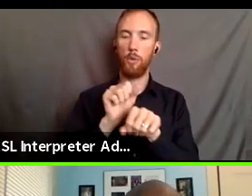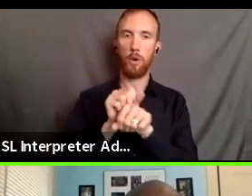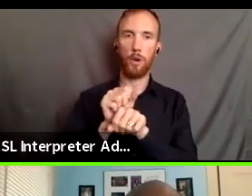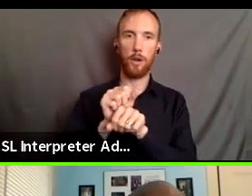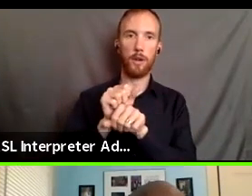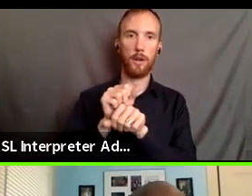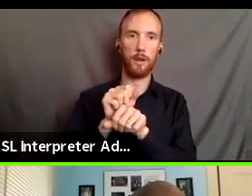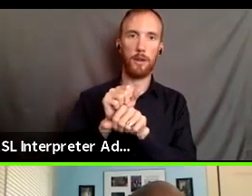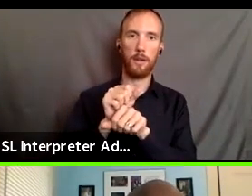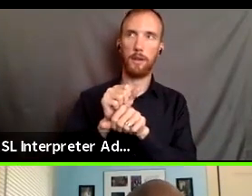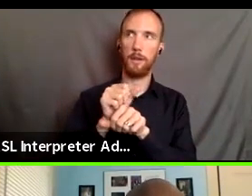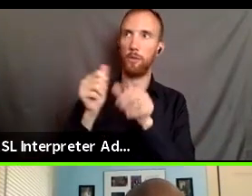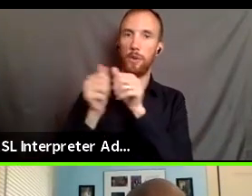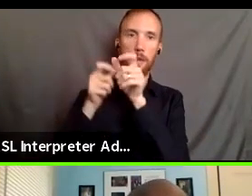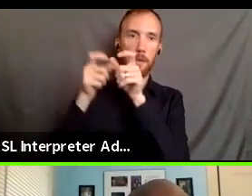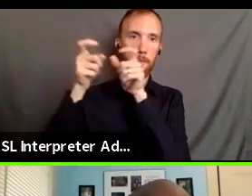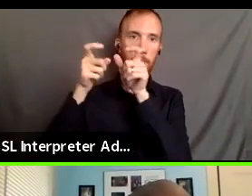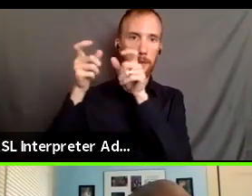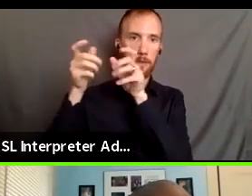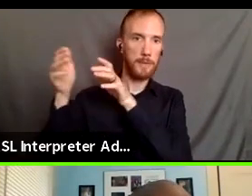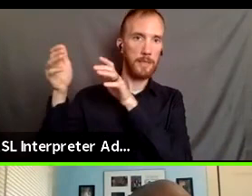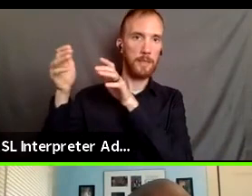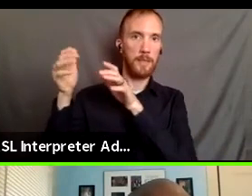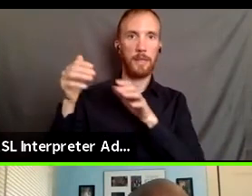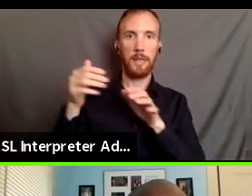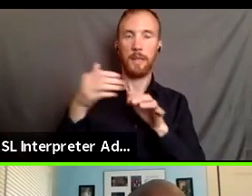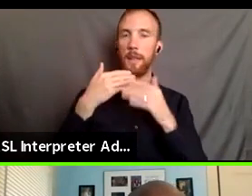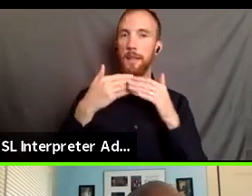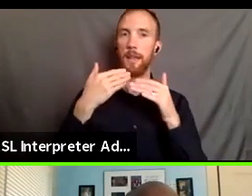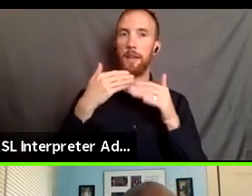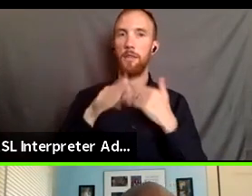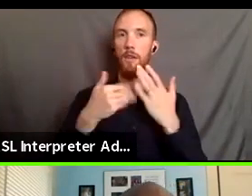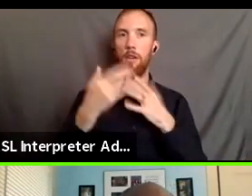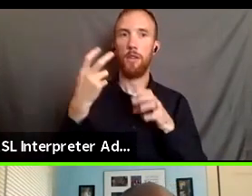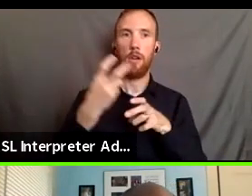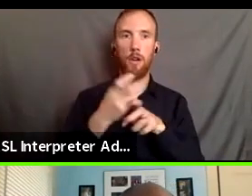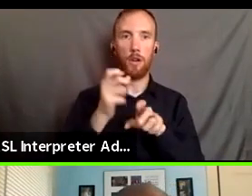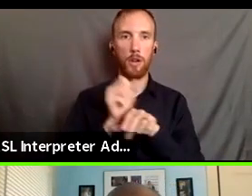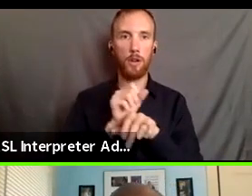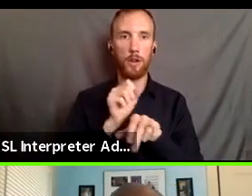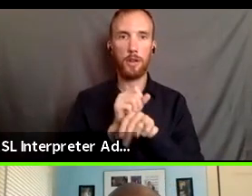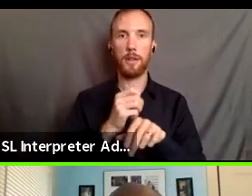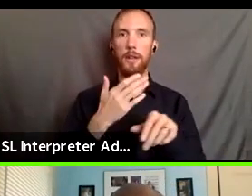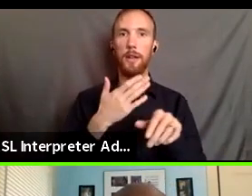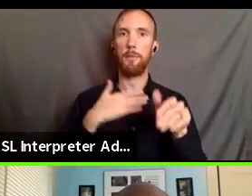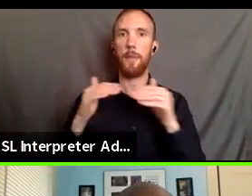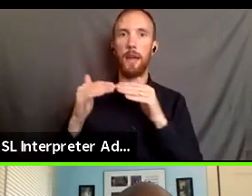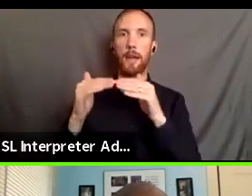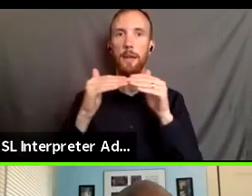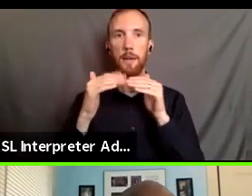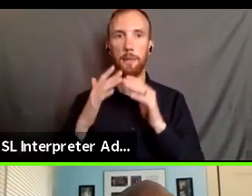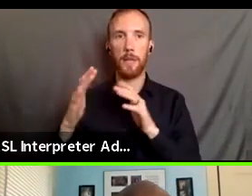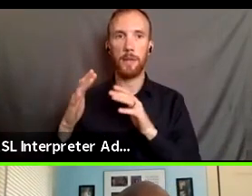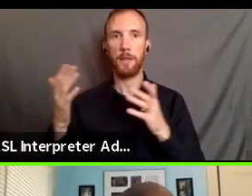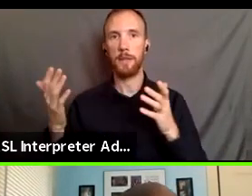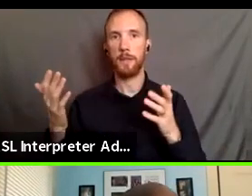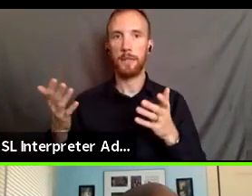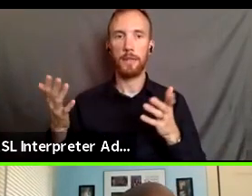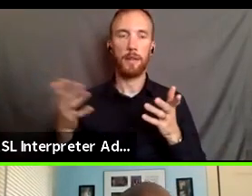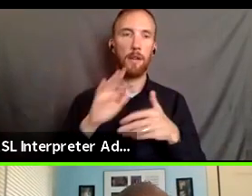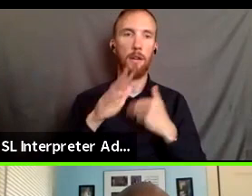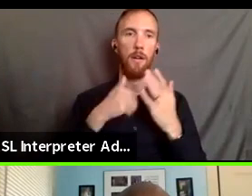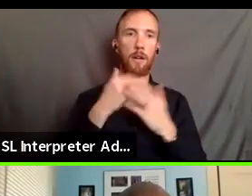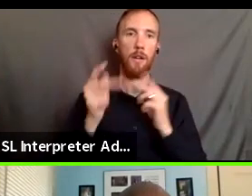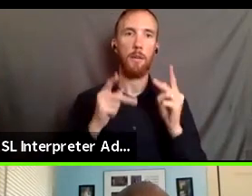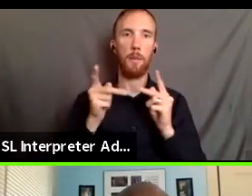again thank you for the hard work that goes into this thought my colleagues all of us in this community stakeholders